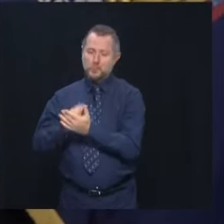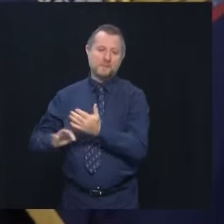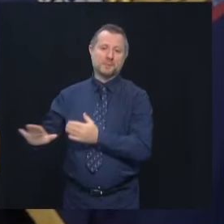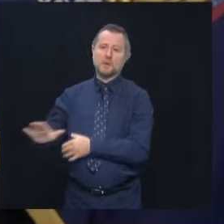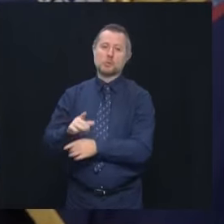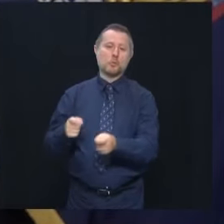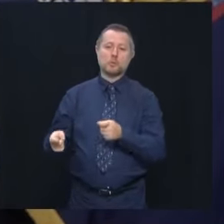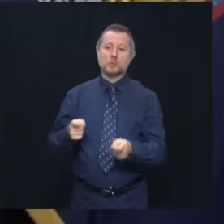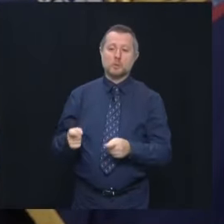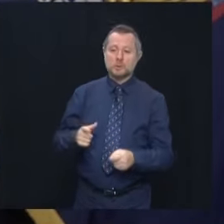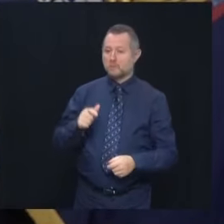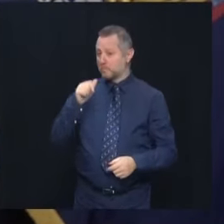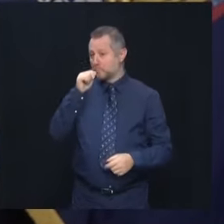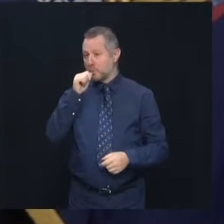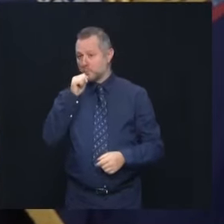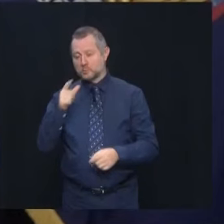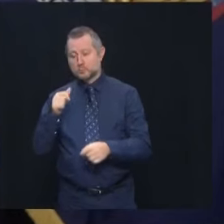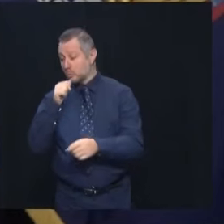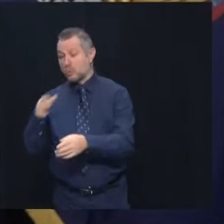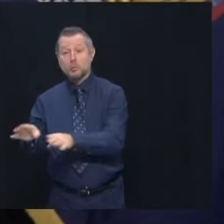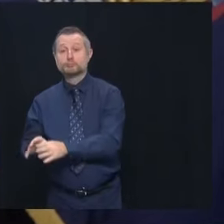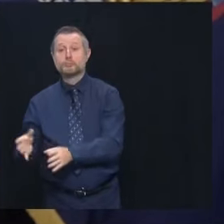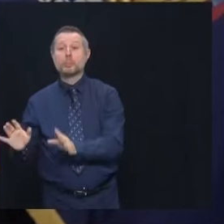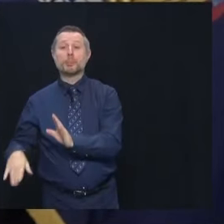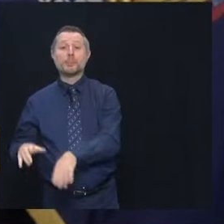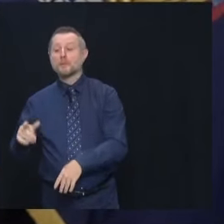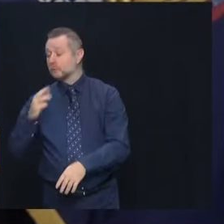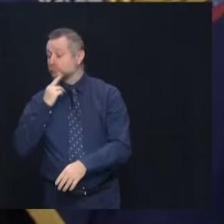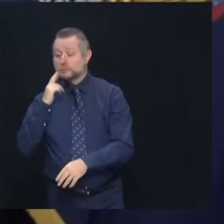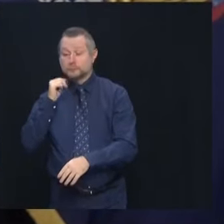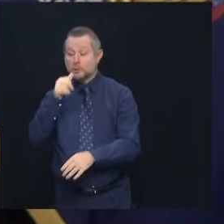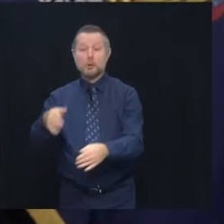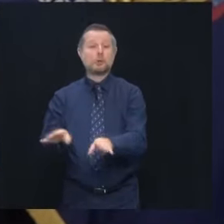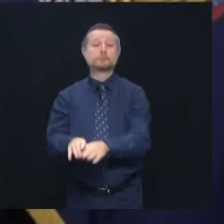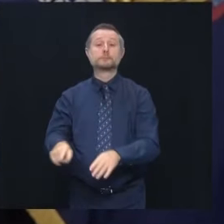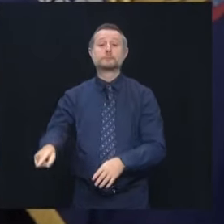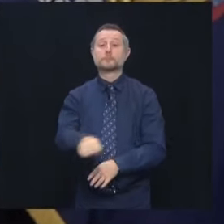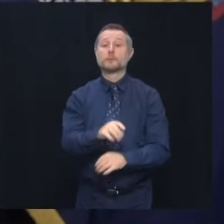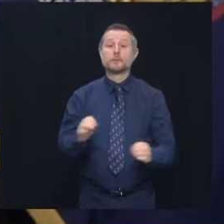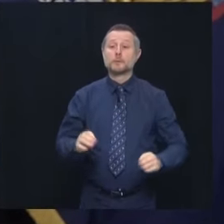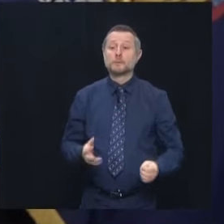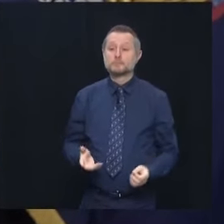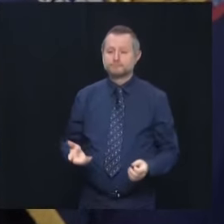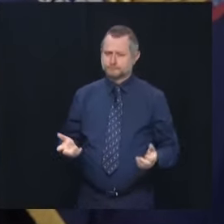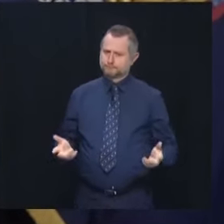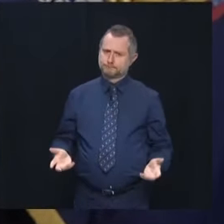bars. They don't close down restaurants. They don't close